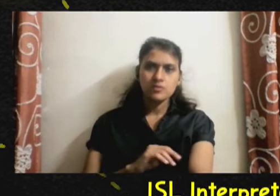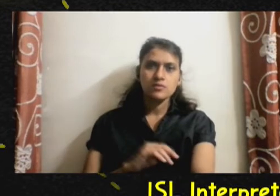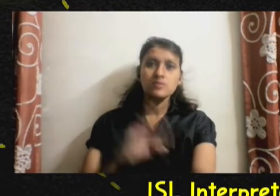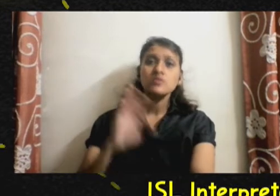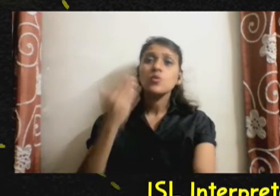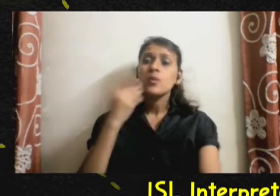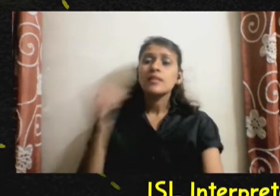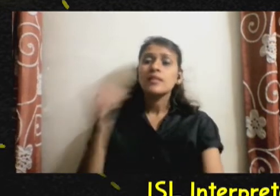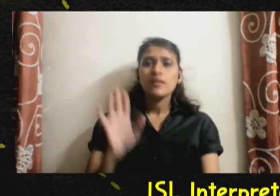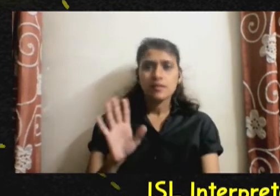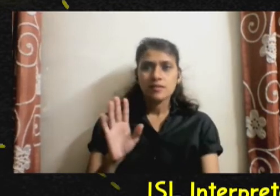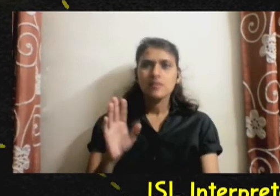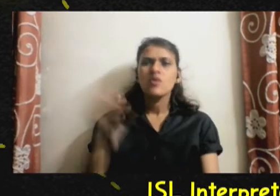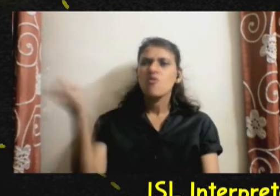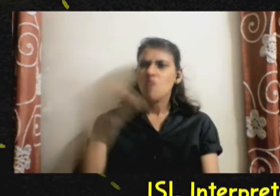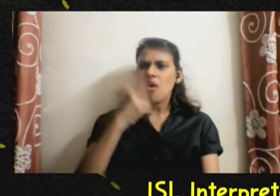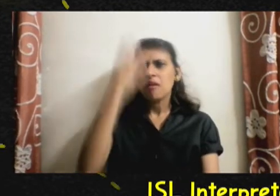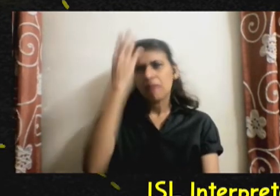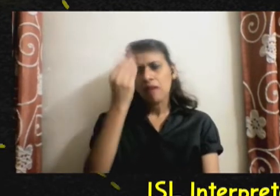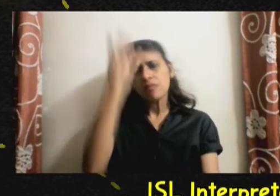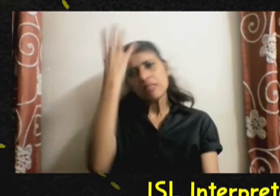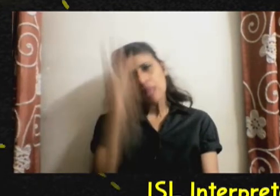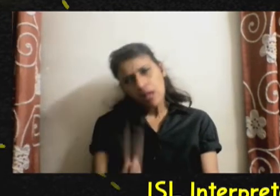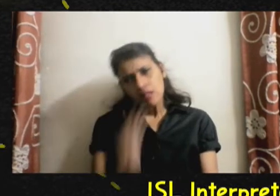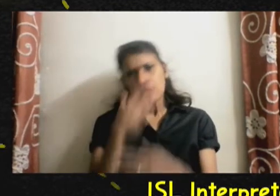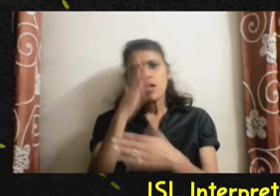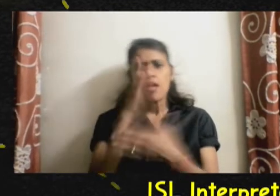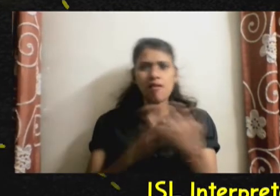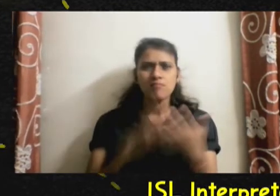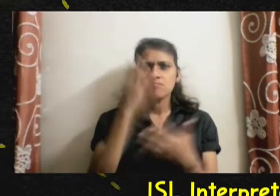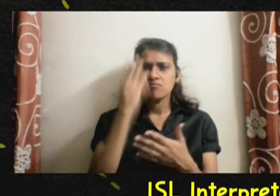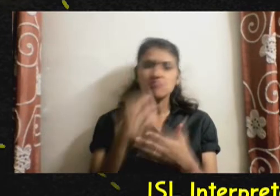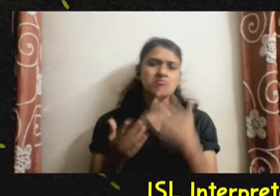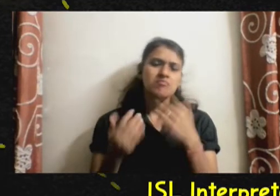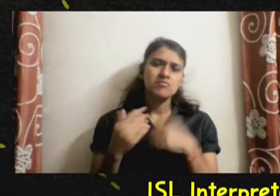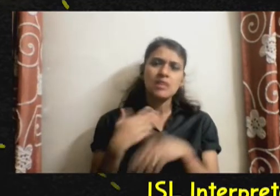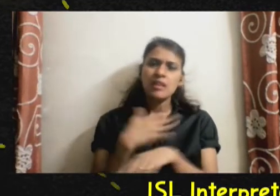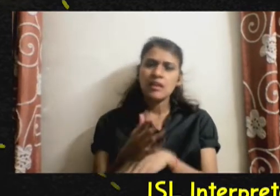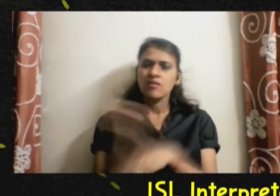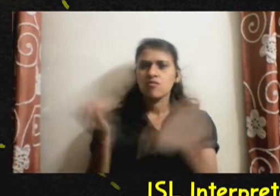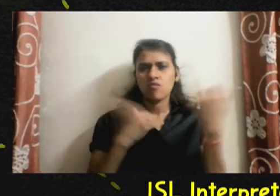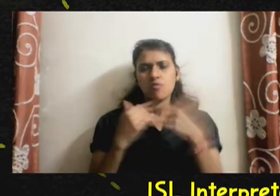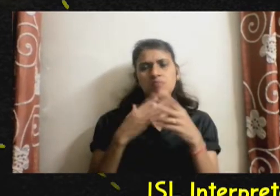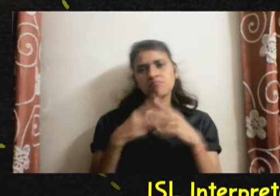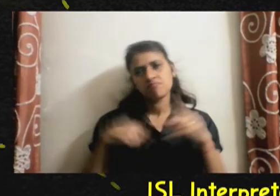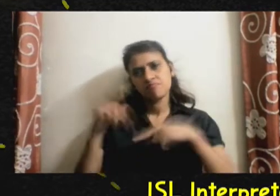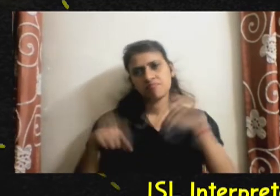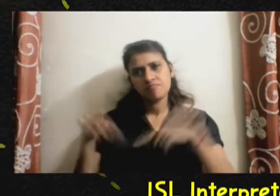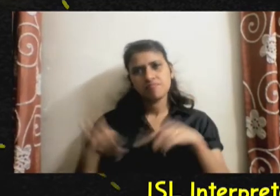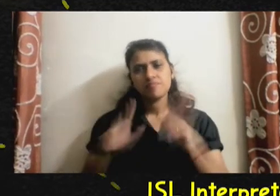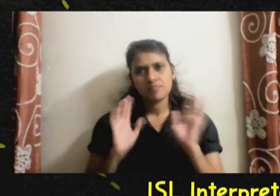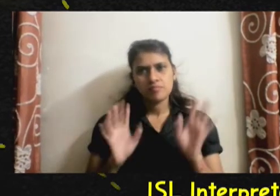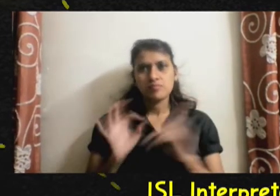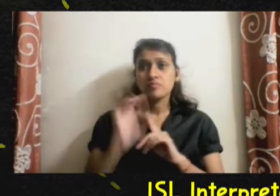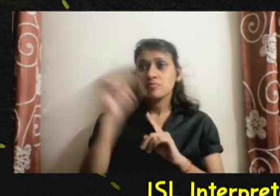like I said, the calls come late night, midnight, etc. They found their own strategies to stay safe, to find that, private